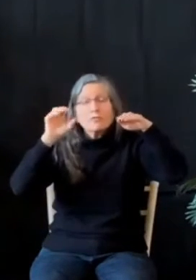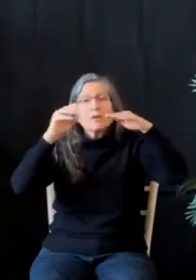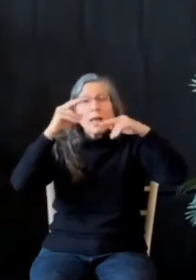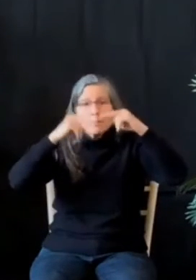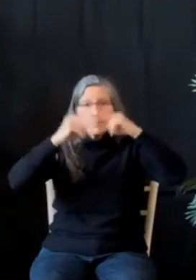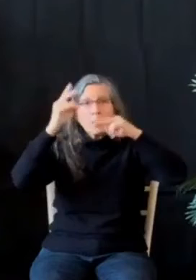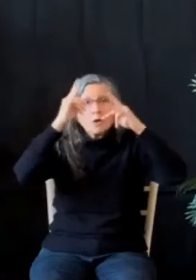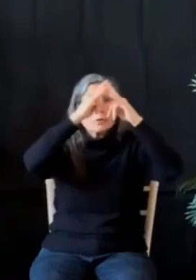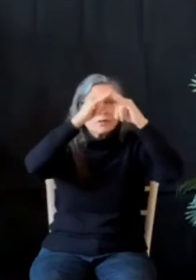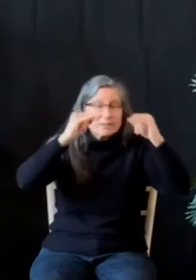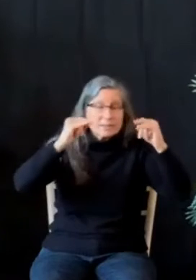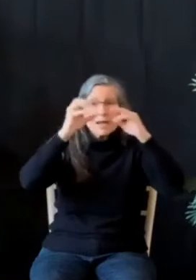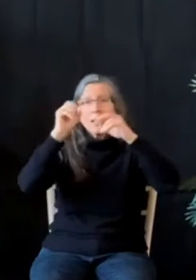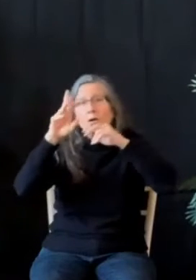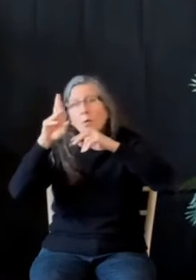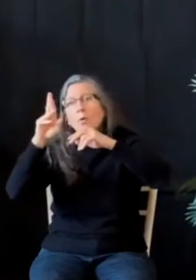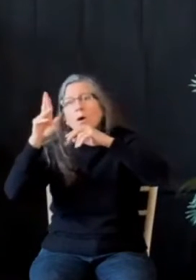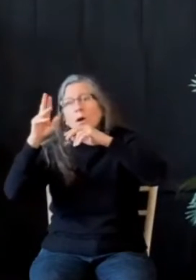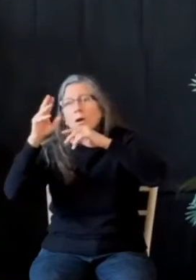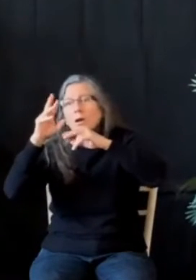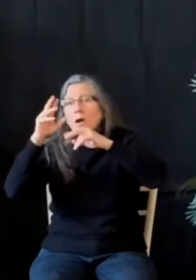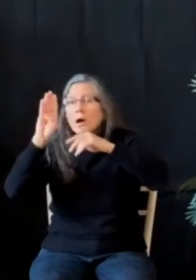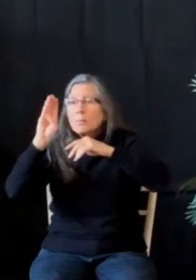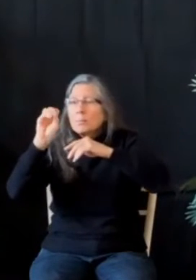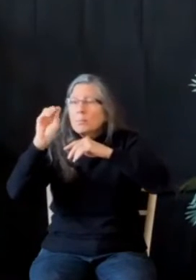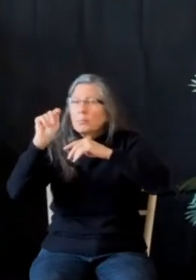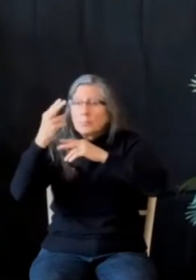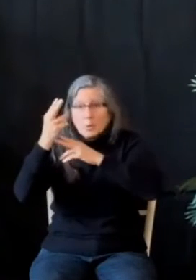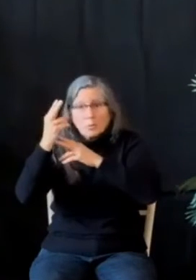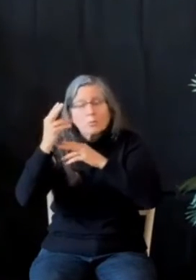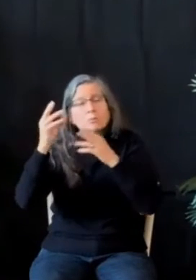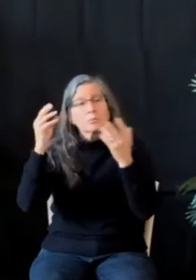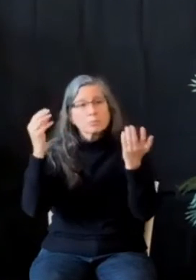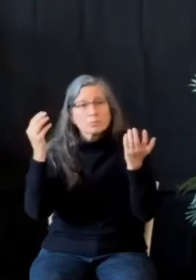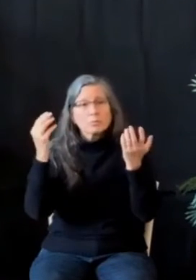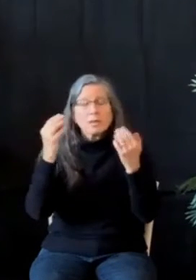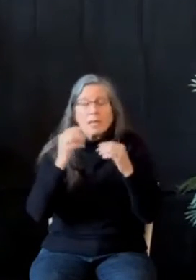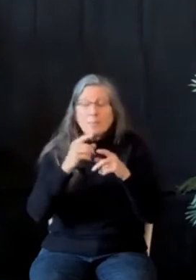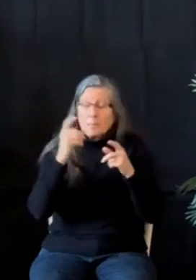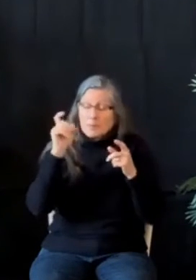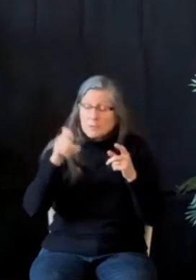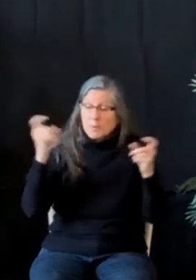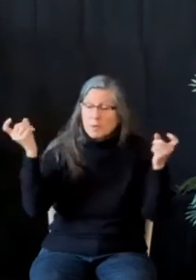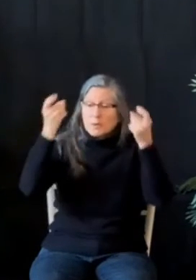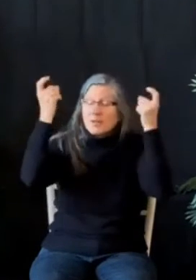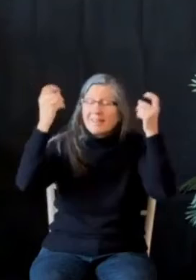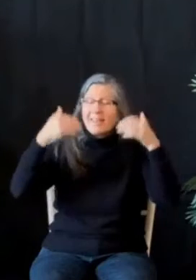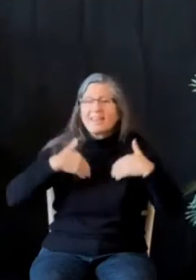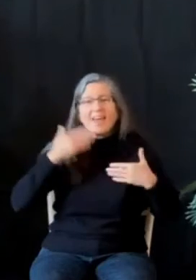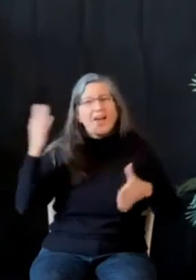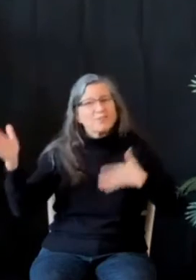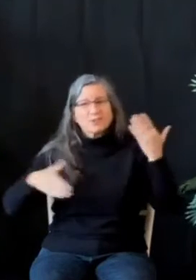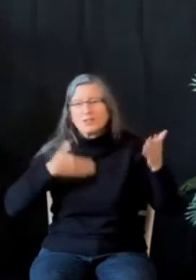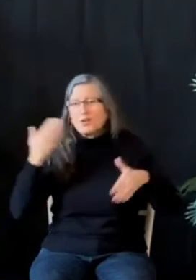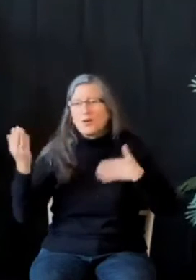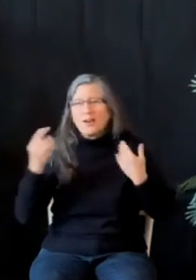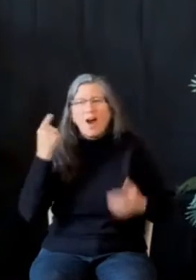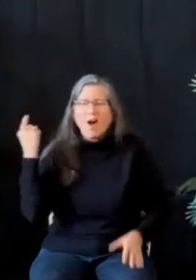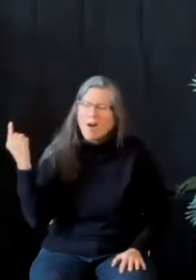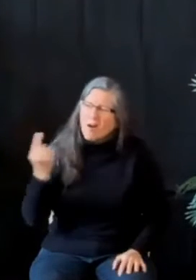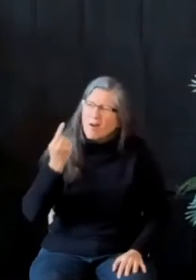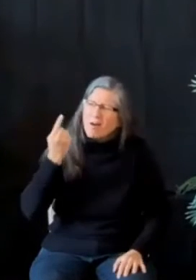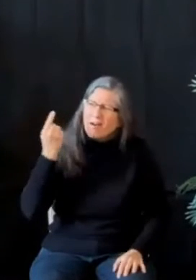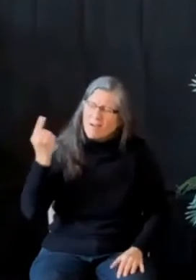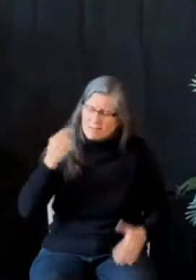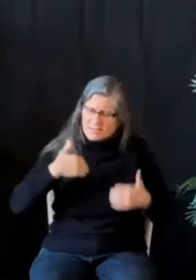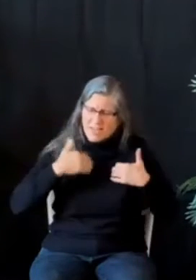there, and that's where they would stay during the course of the week. But regardless, they were to celebrate and to have joy all the time.